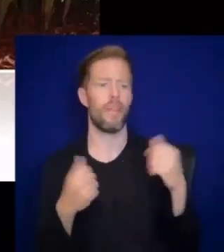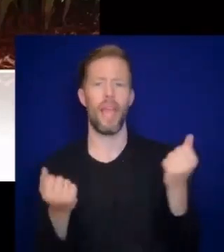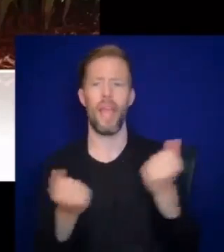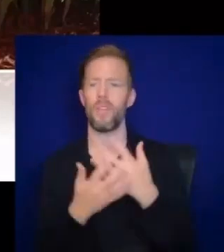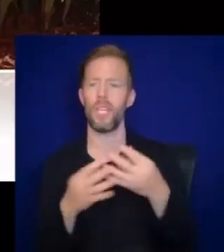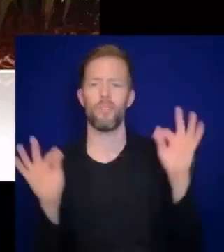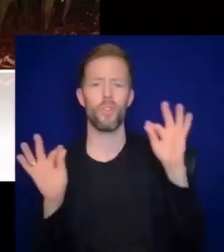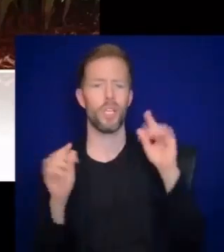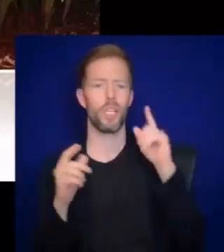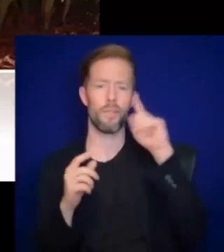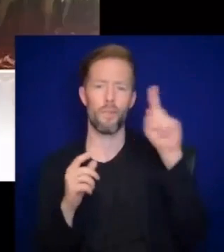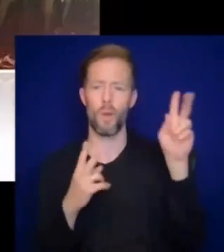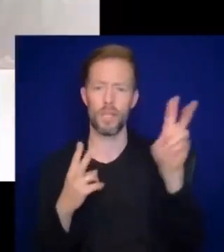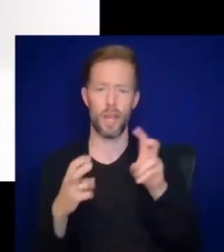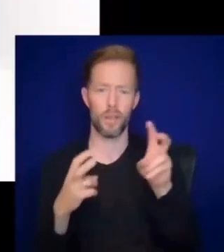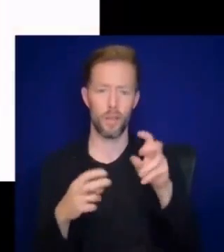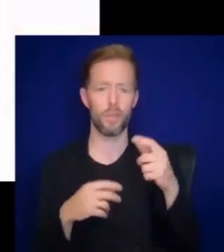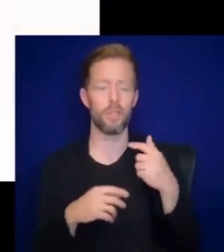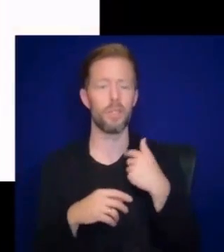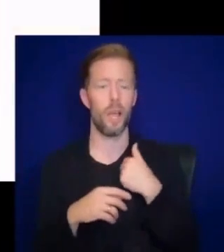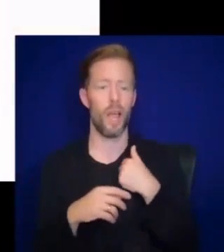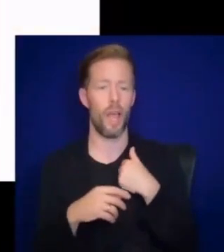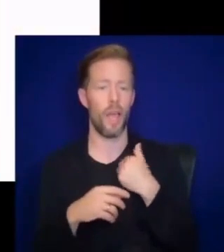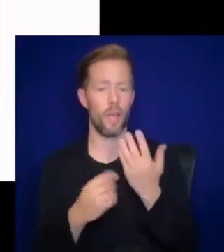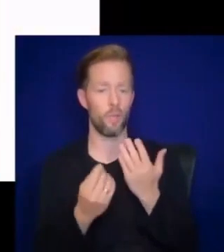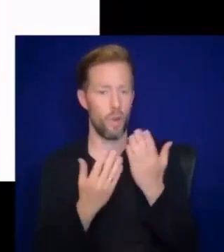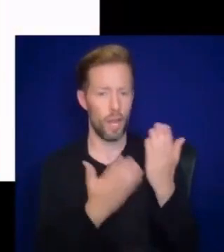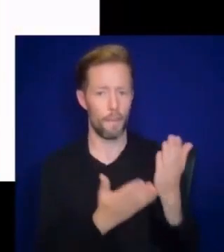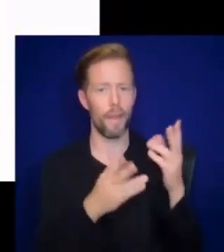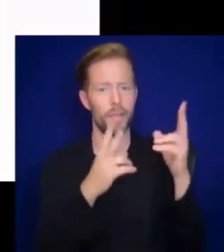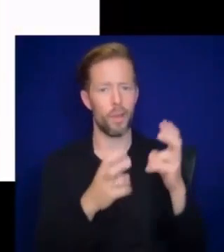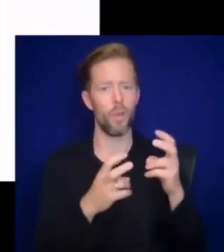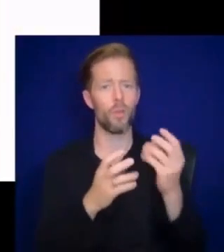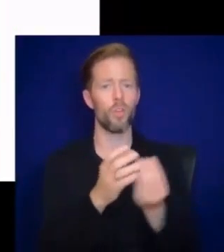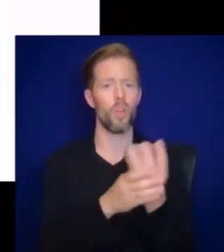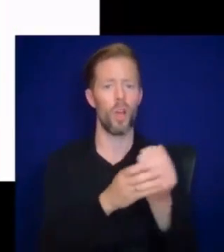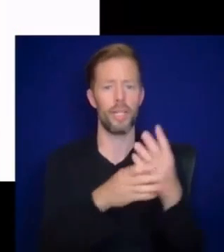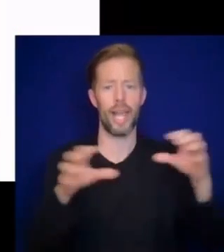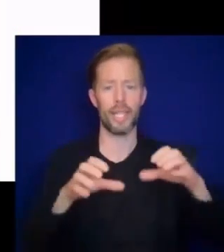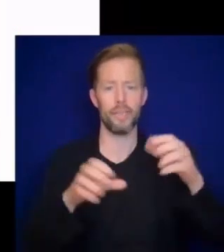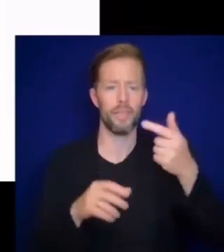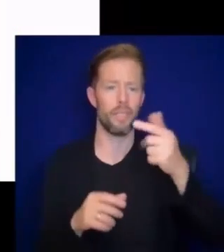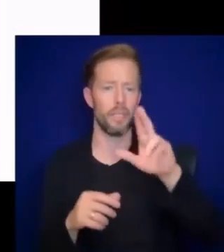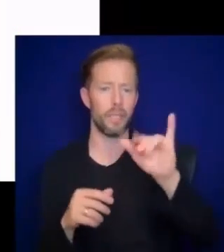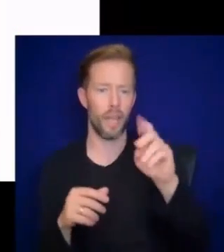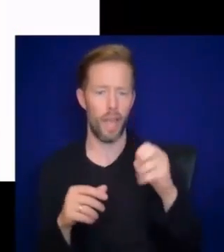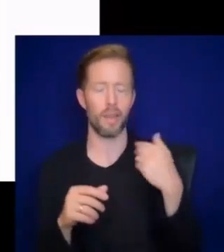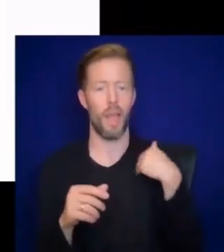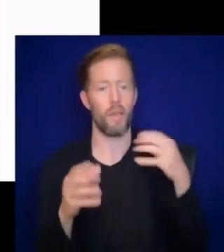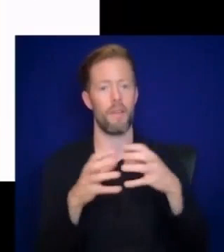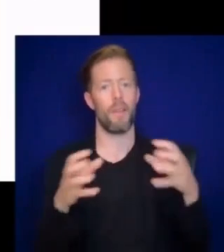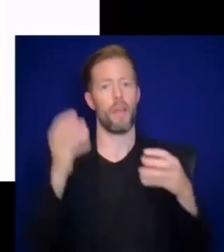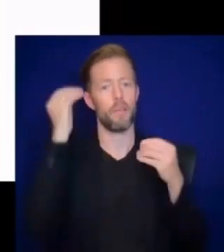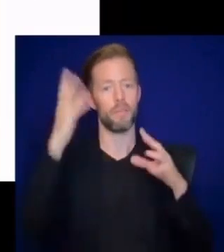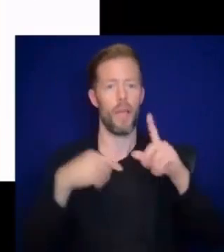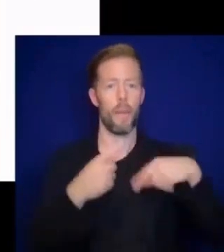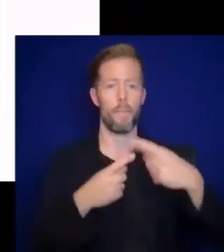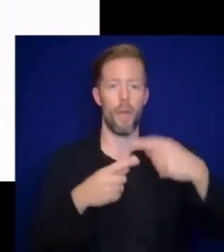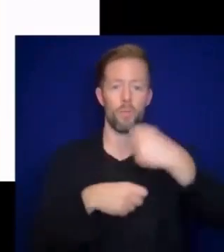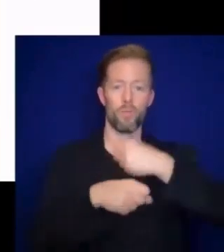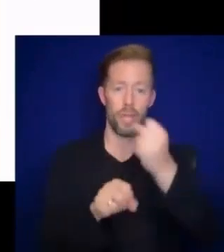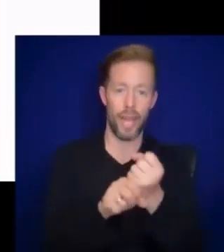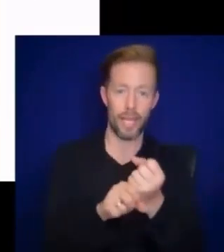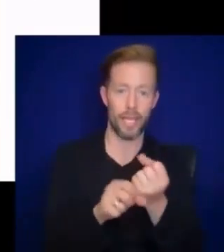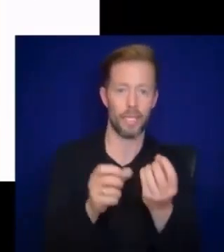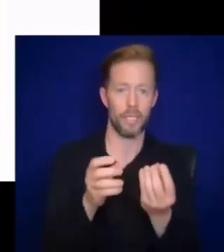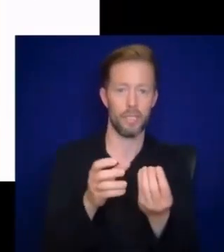Everything is free for download. I recommend to download the Garden Activity Guide, where you will have a lot of information